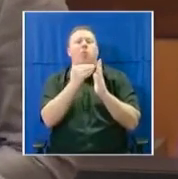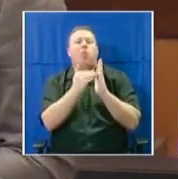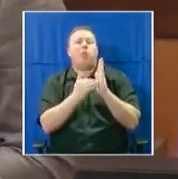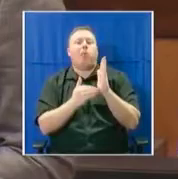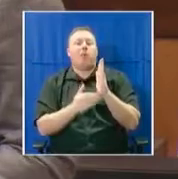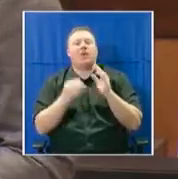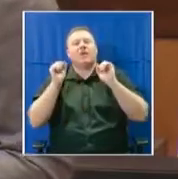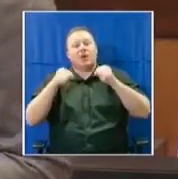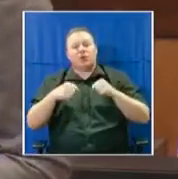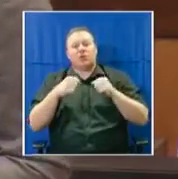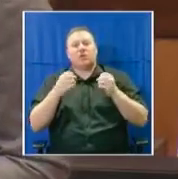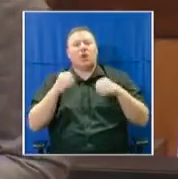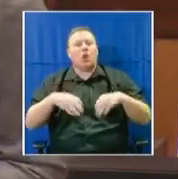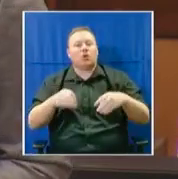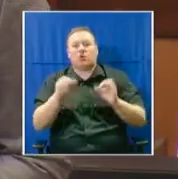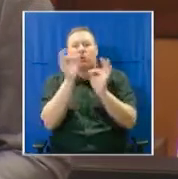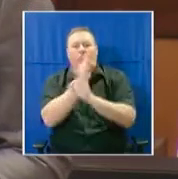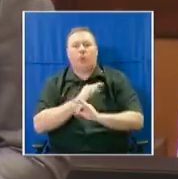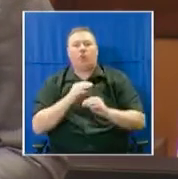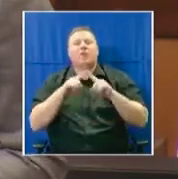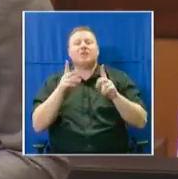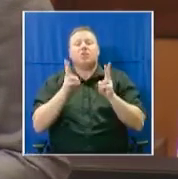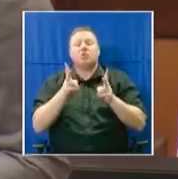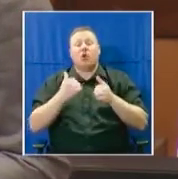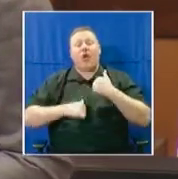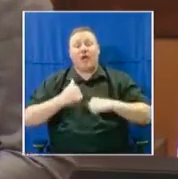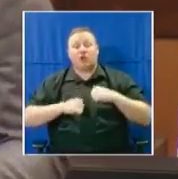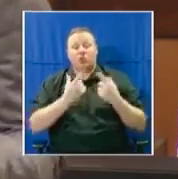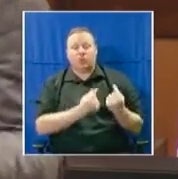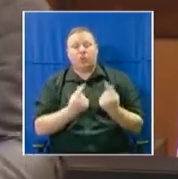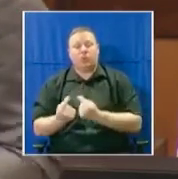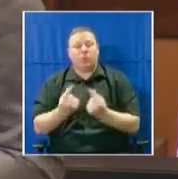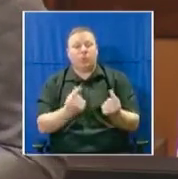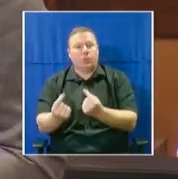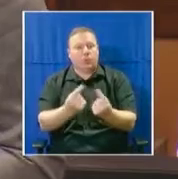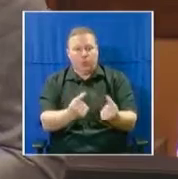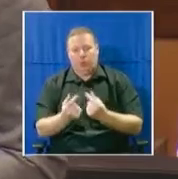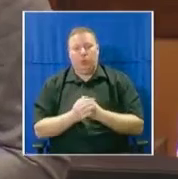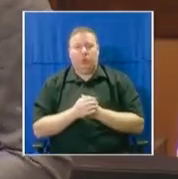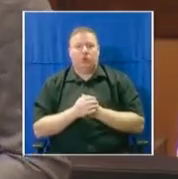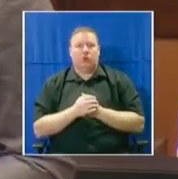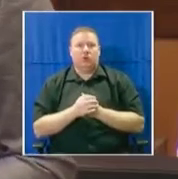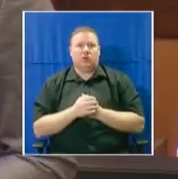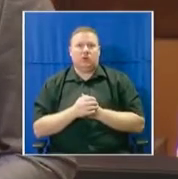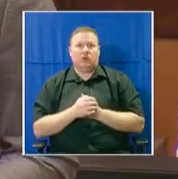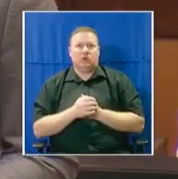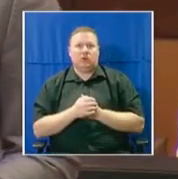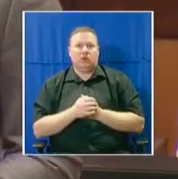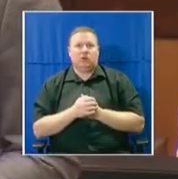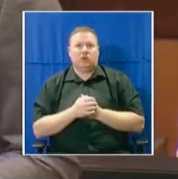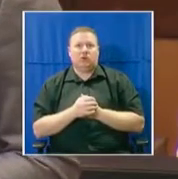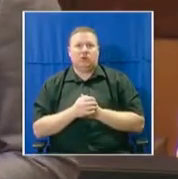there are no losses, but we're also taking action, as you may have read elsewhere in the media. We're also taking